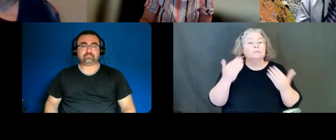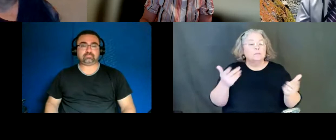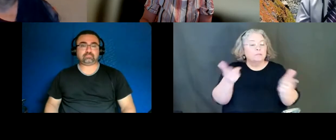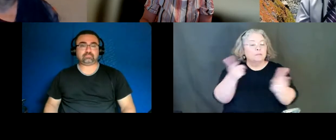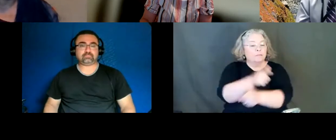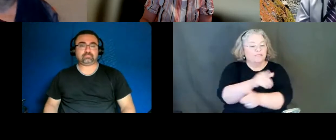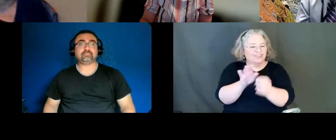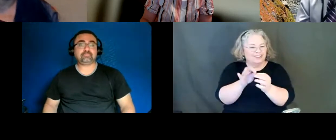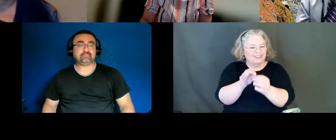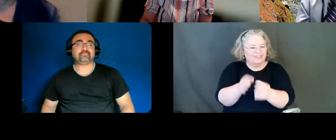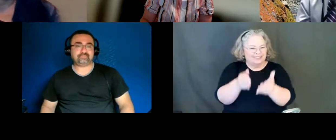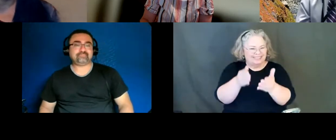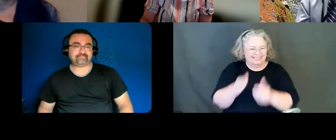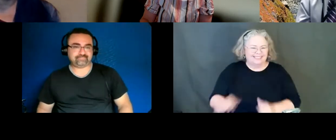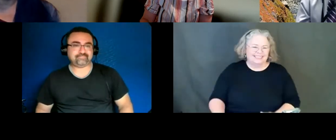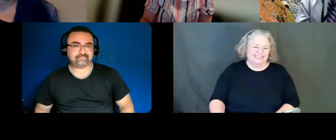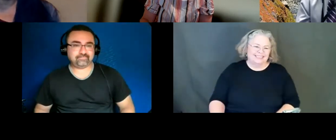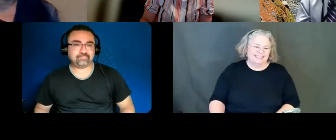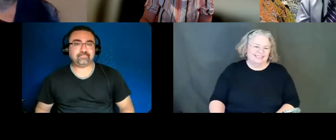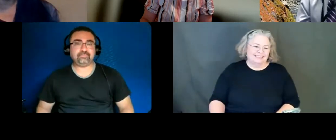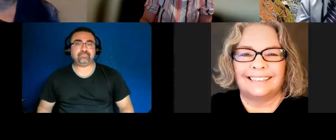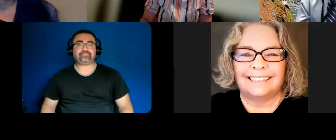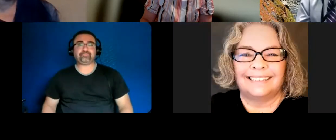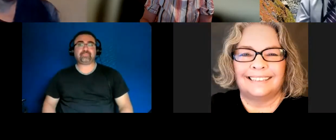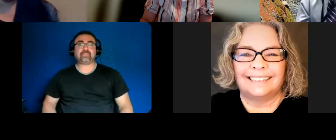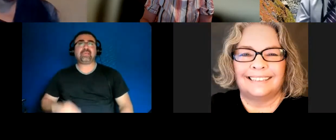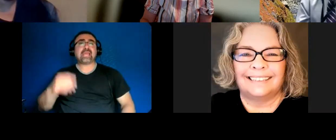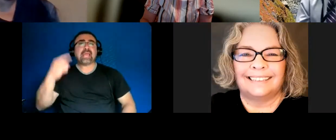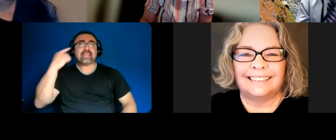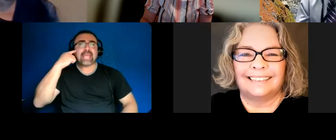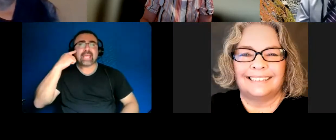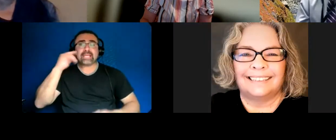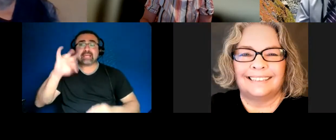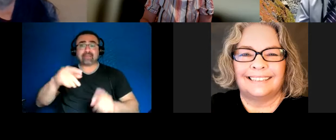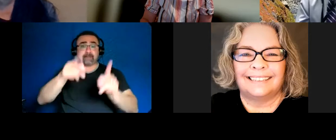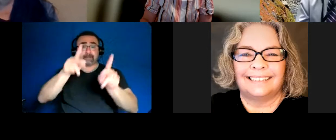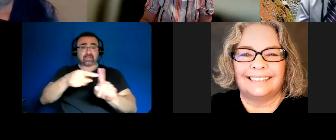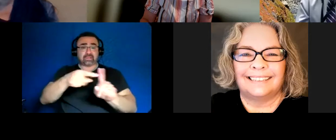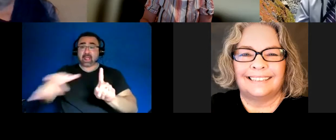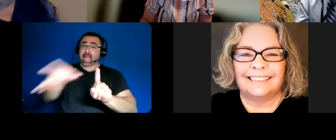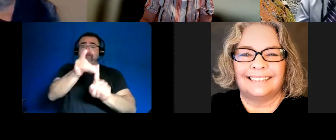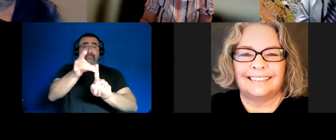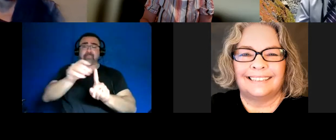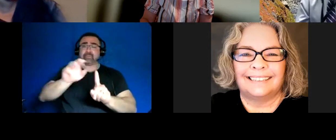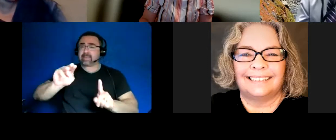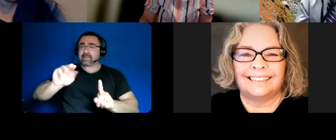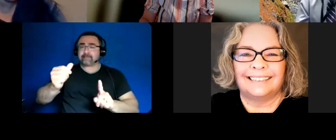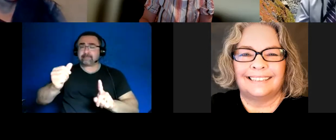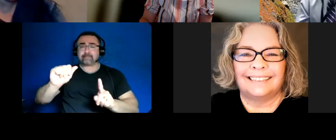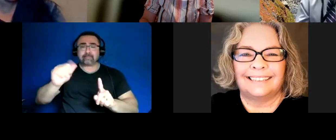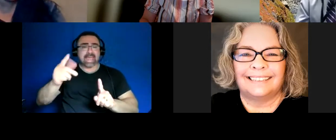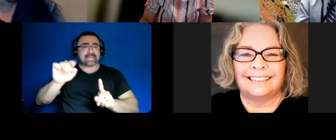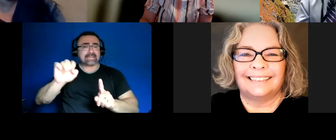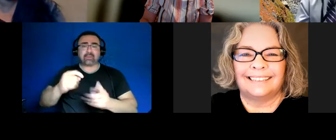Just think how much money you could make if you could magnetize humans, right? Right, it would be